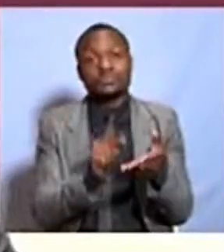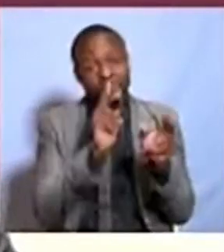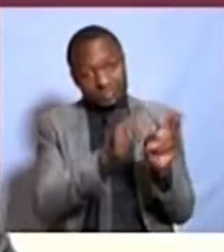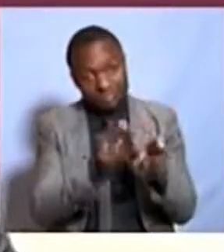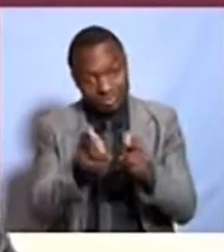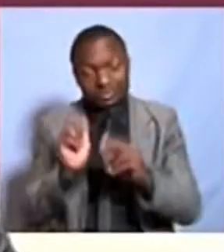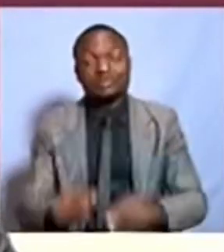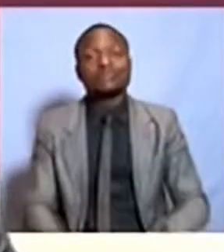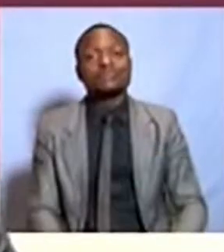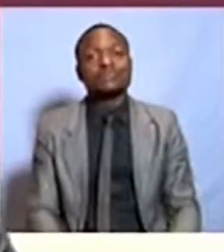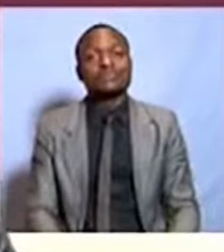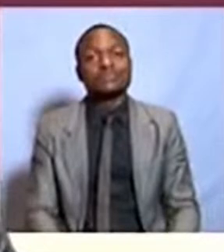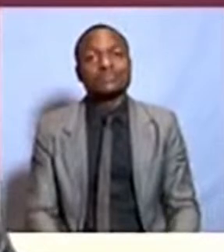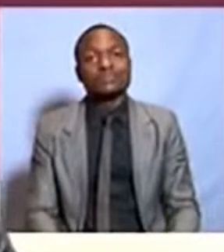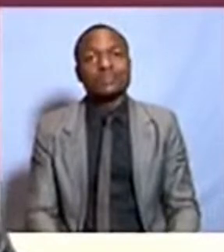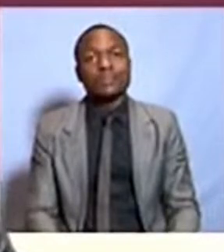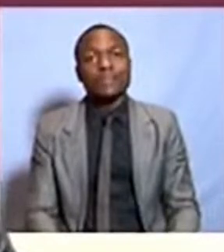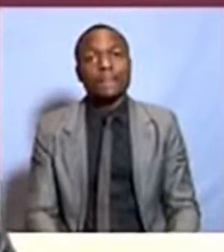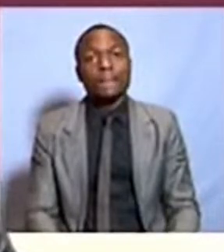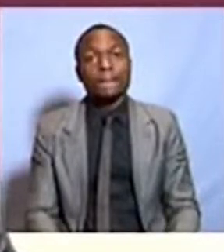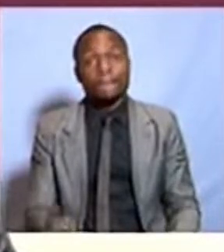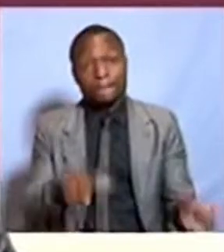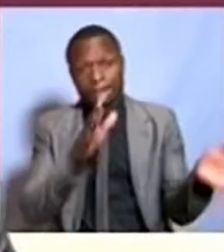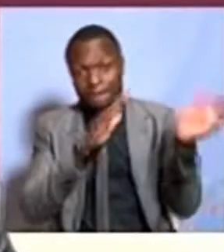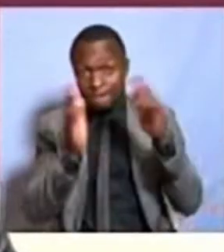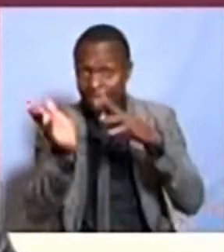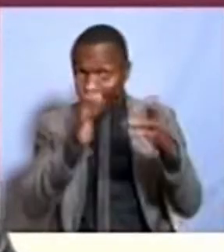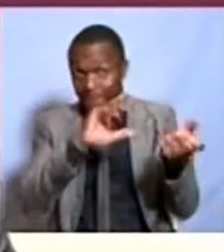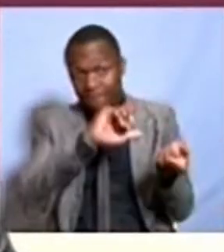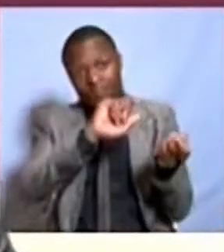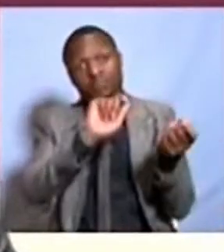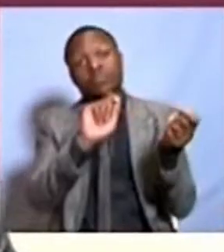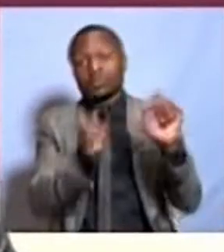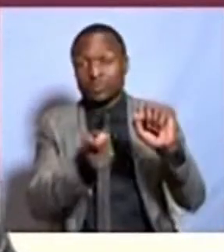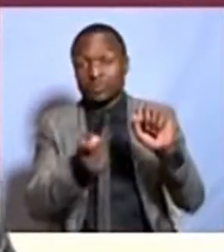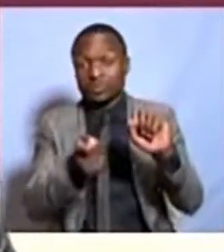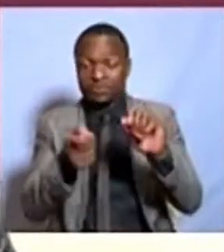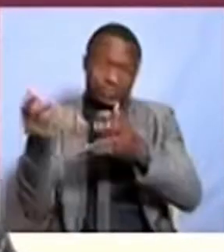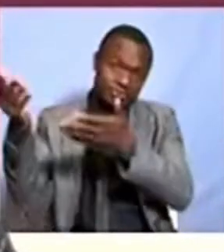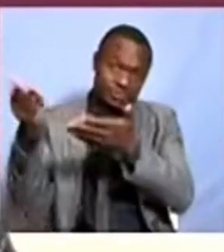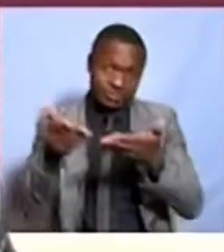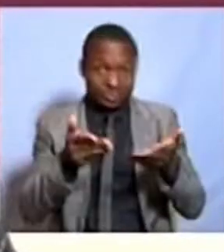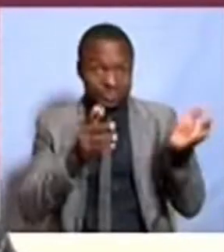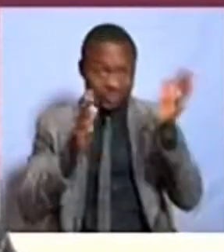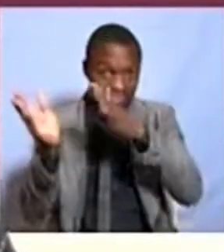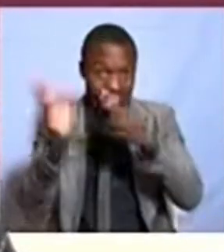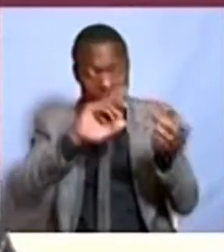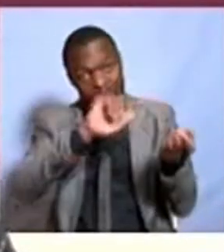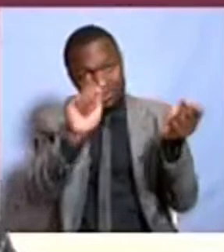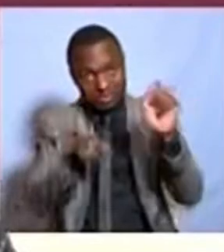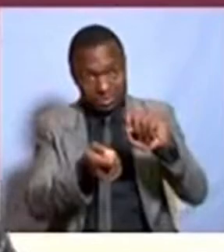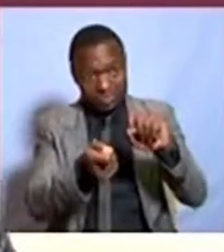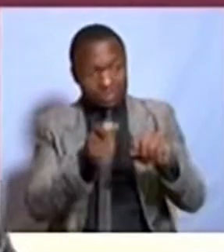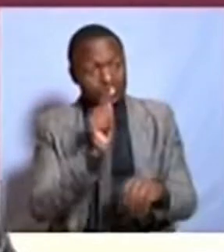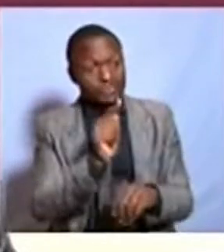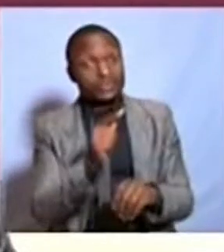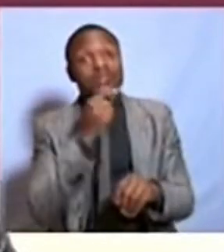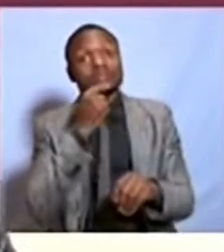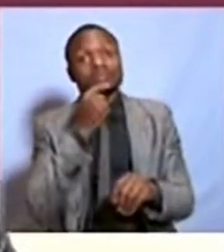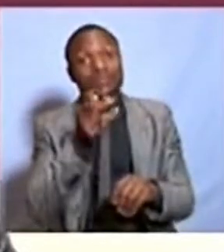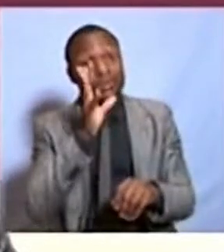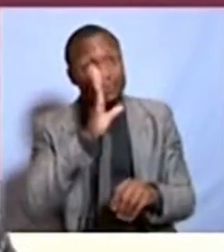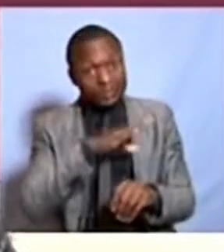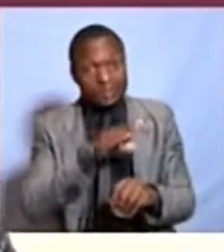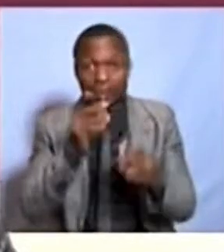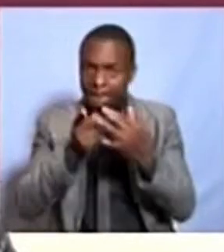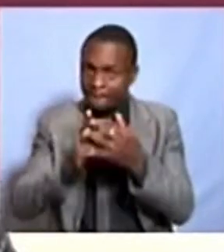to the climate shocks that came, and which climate change, like Walusiko had mentioned, is part